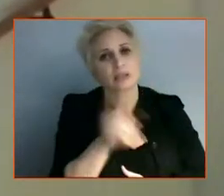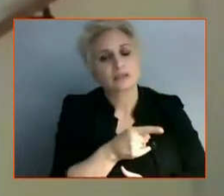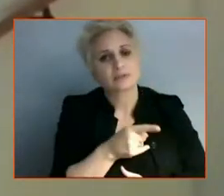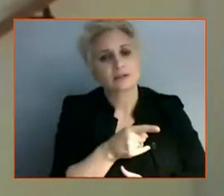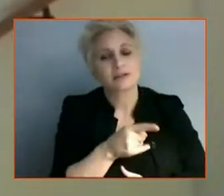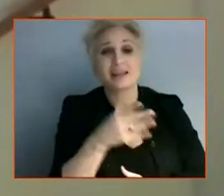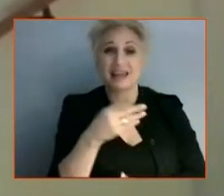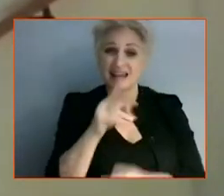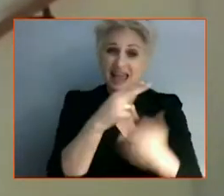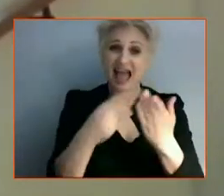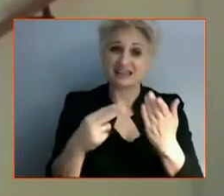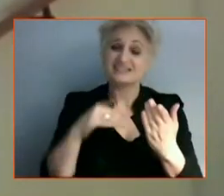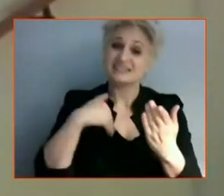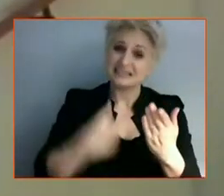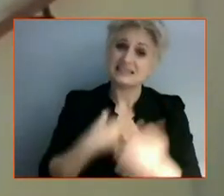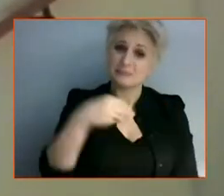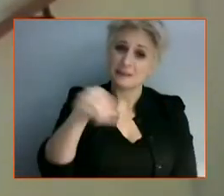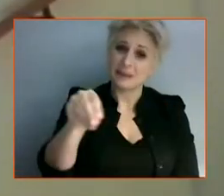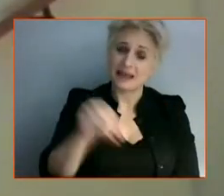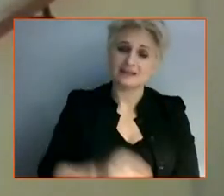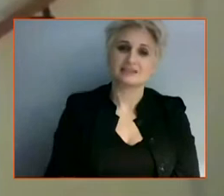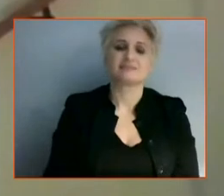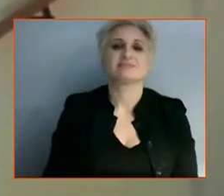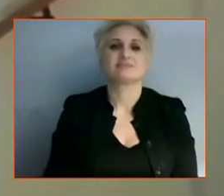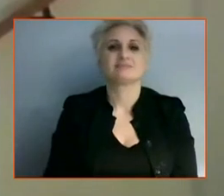paid? Well,